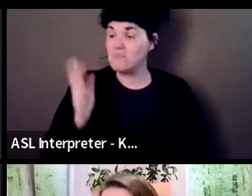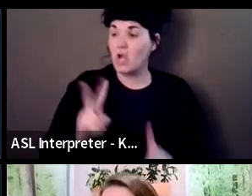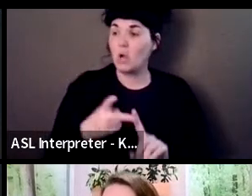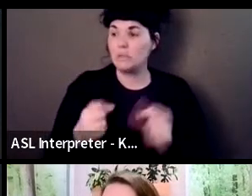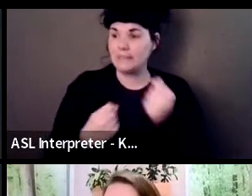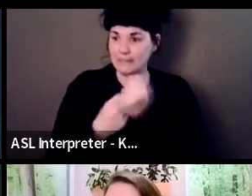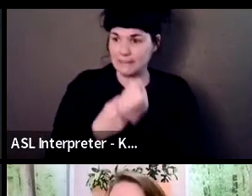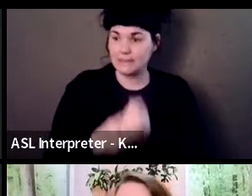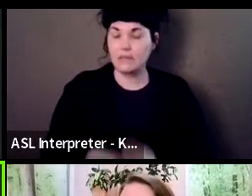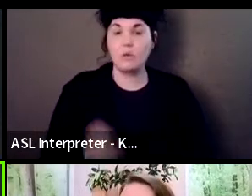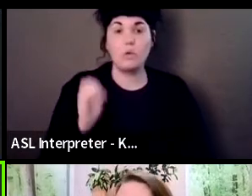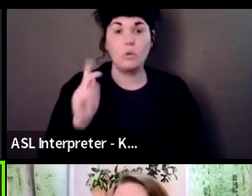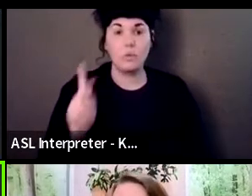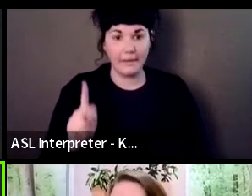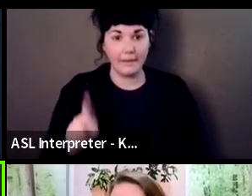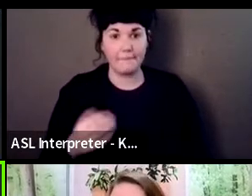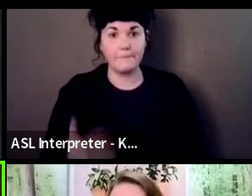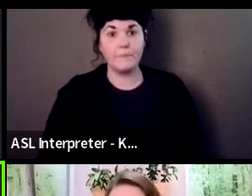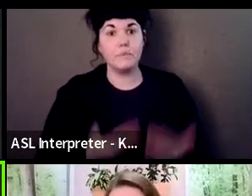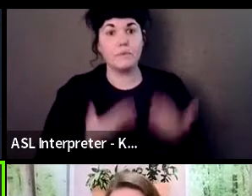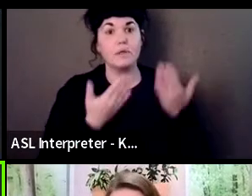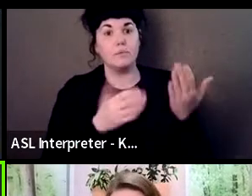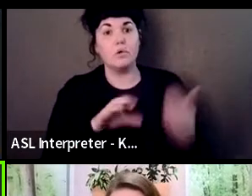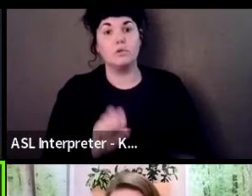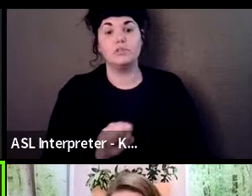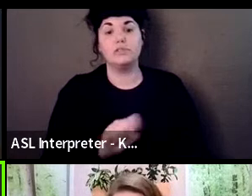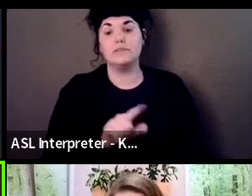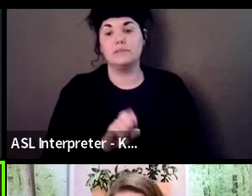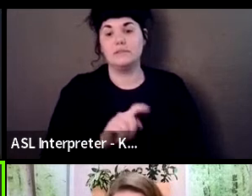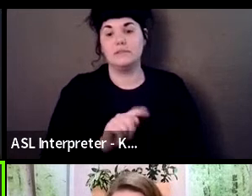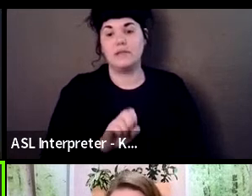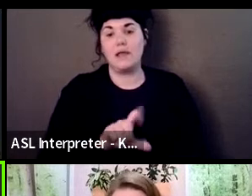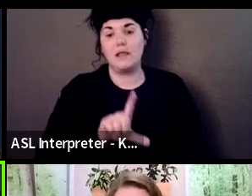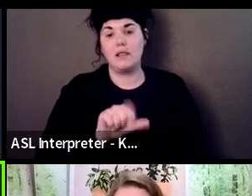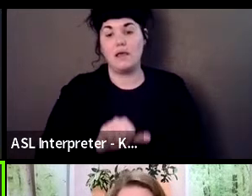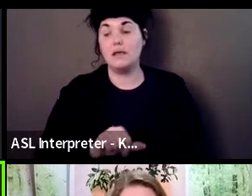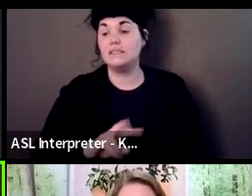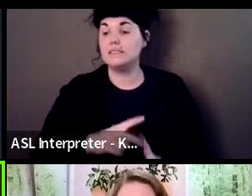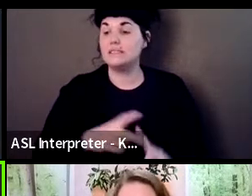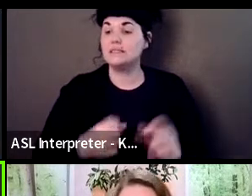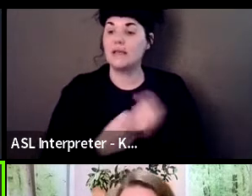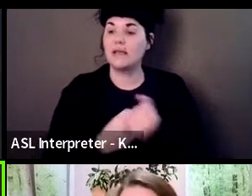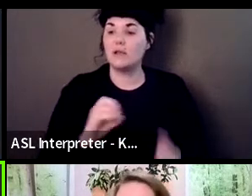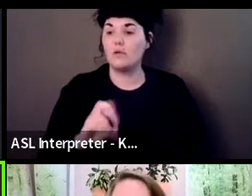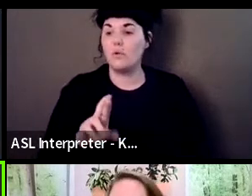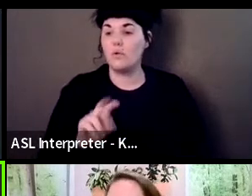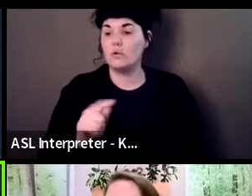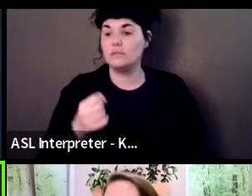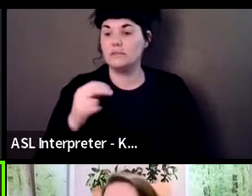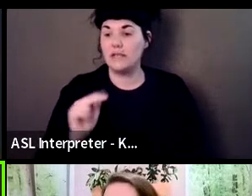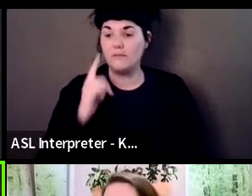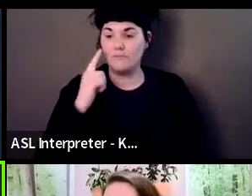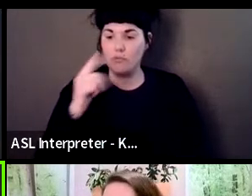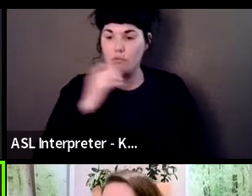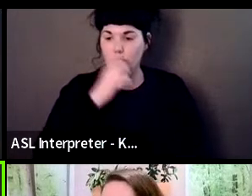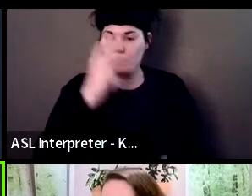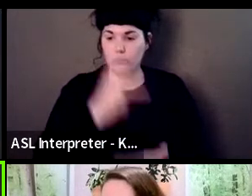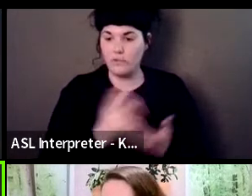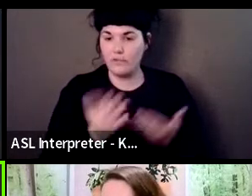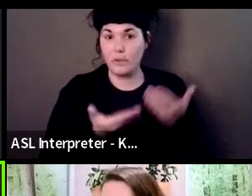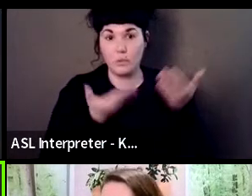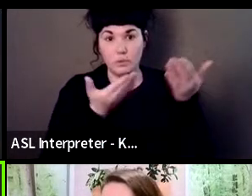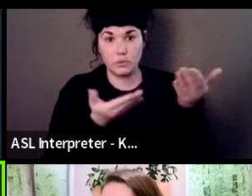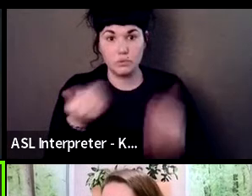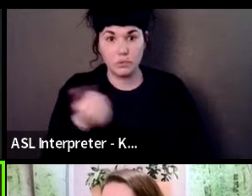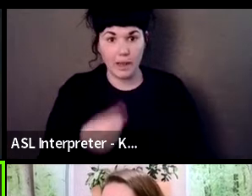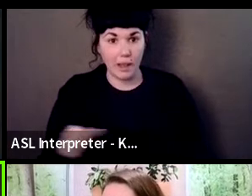Okay. So we got a motion made by Commissioner Zatella, seconded by Commissioner Orton to approve resolution 2022.03.16. Is there